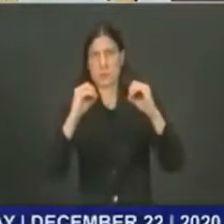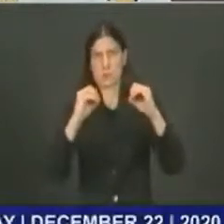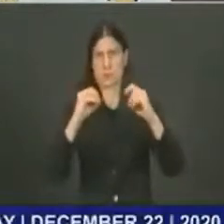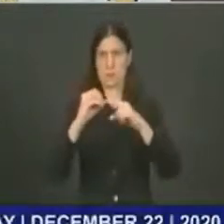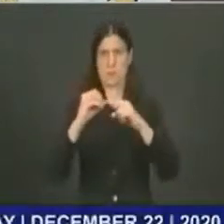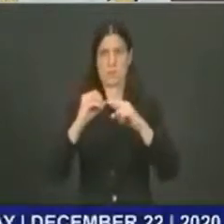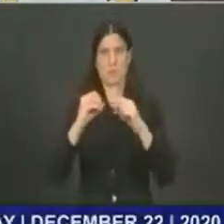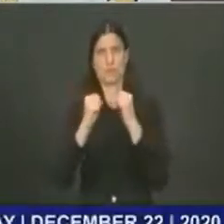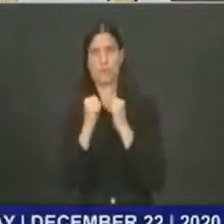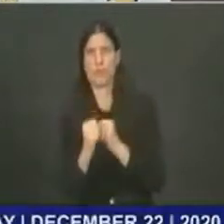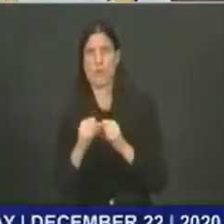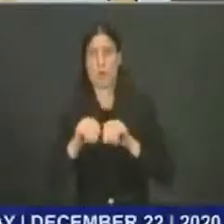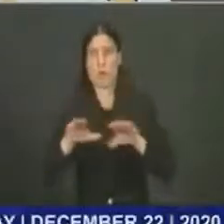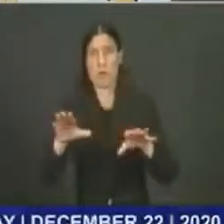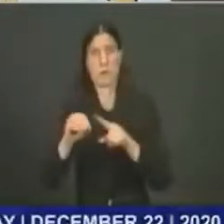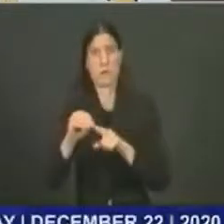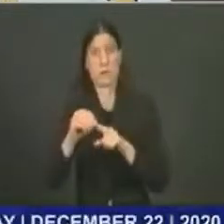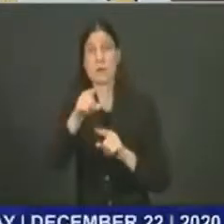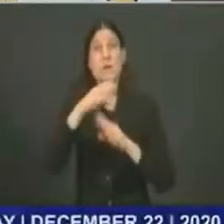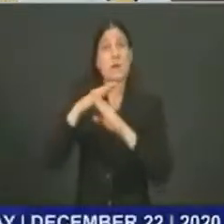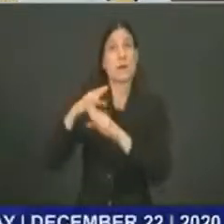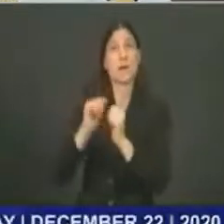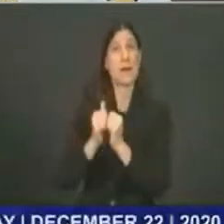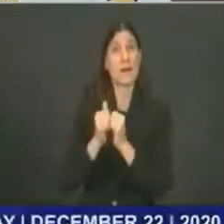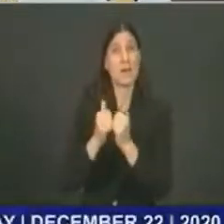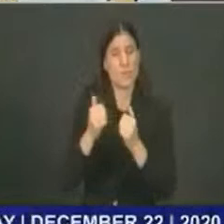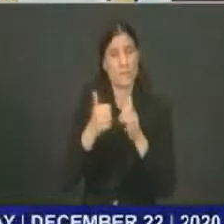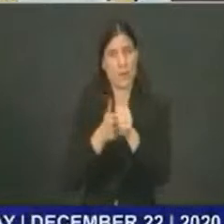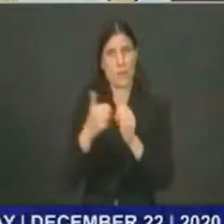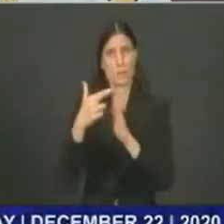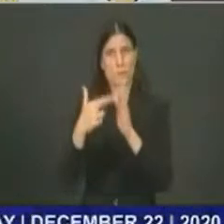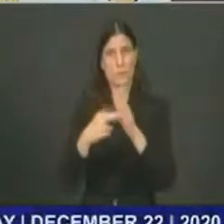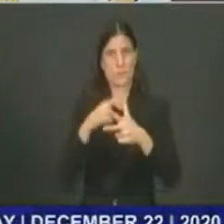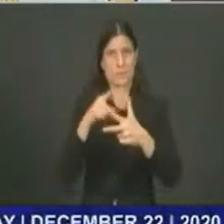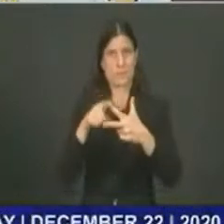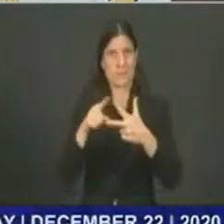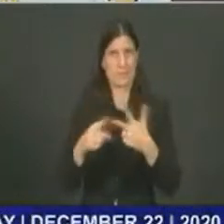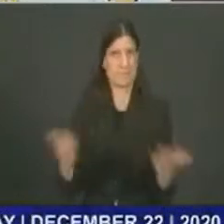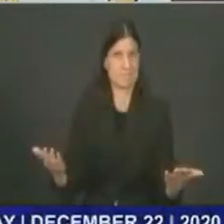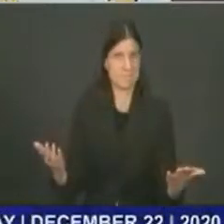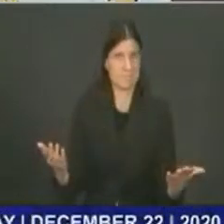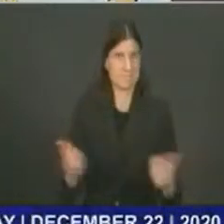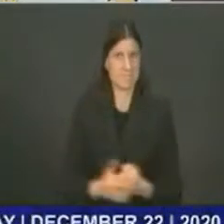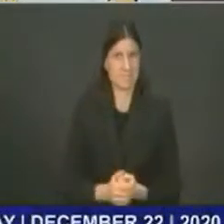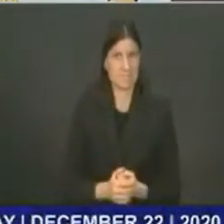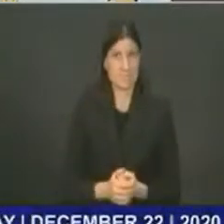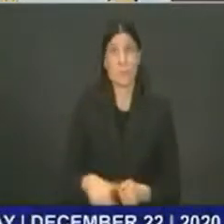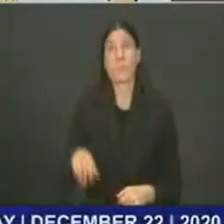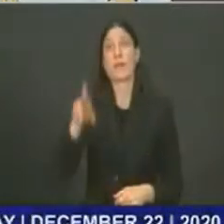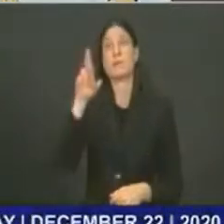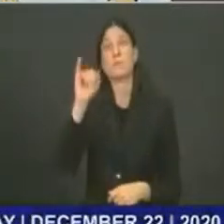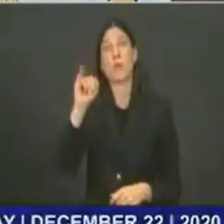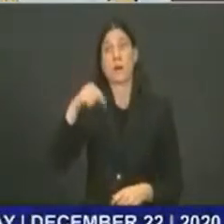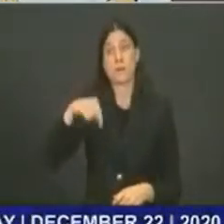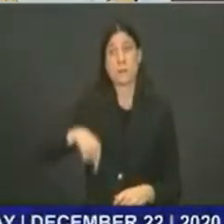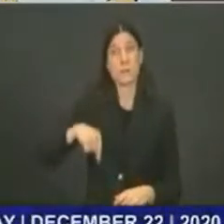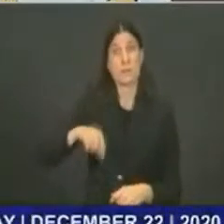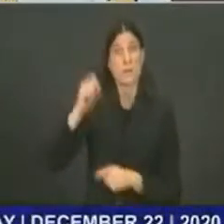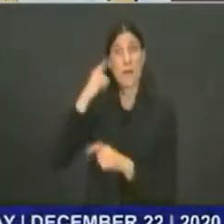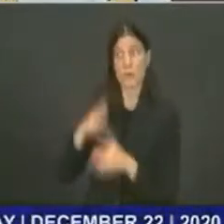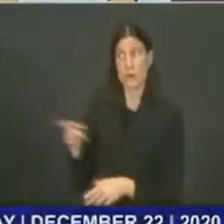yesterday. Our neighboring states as well are continuing to communicate so that we can understand what